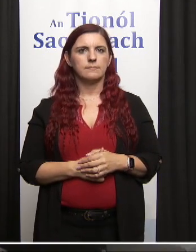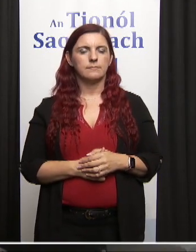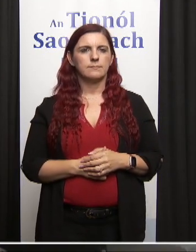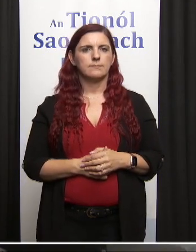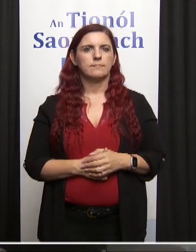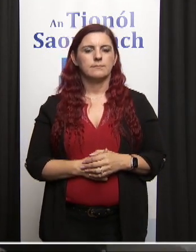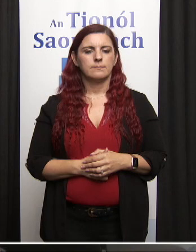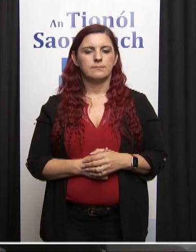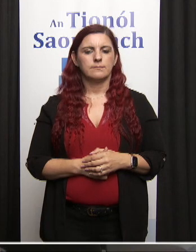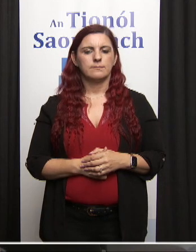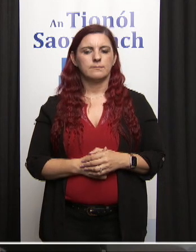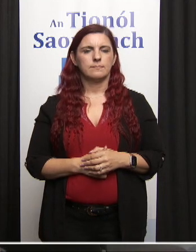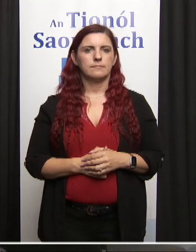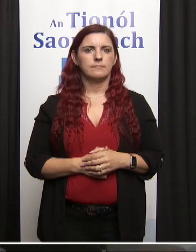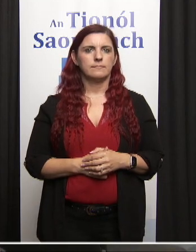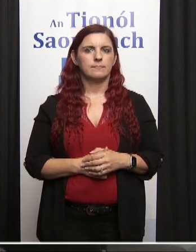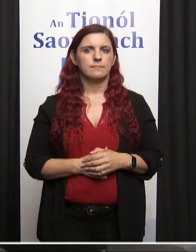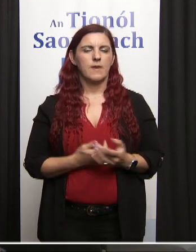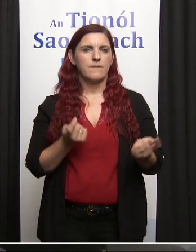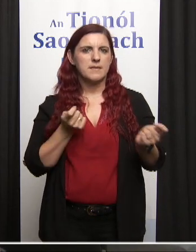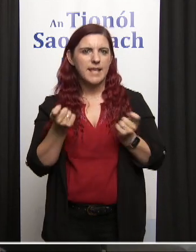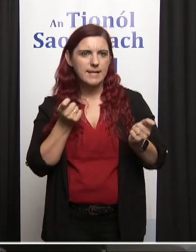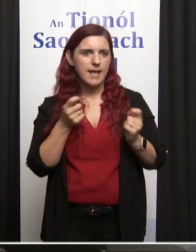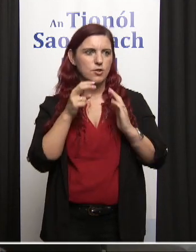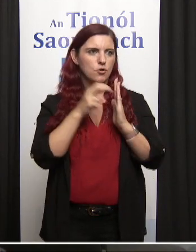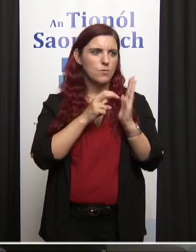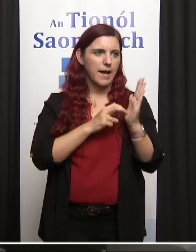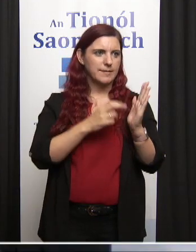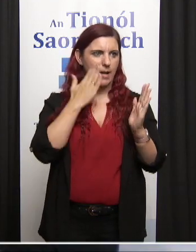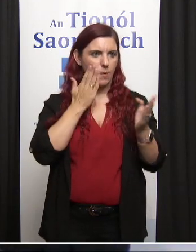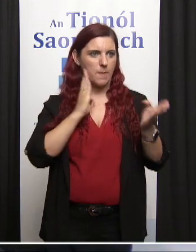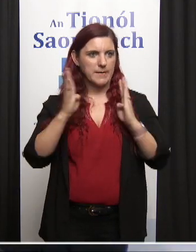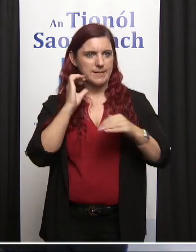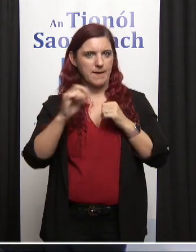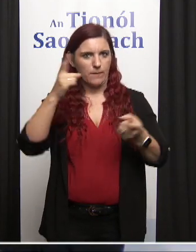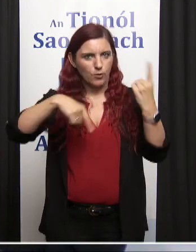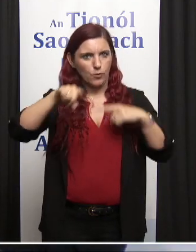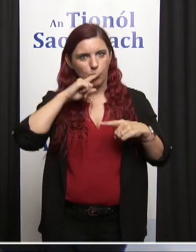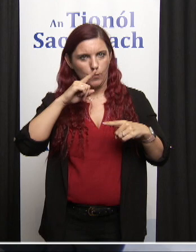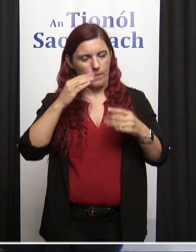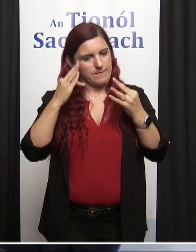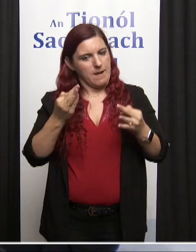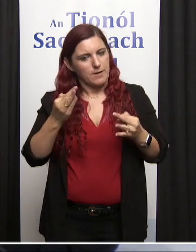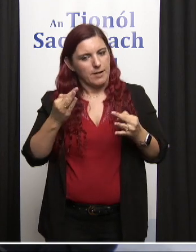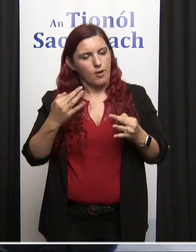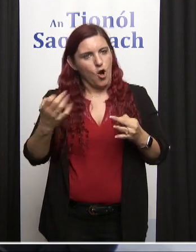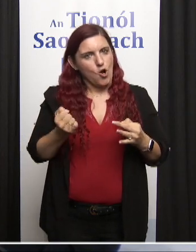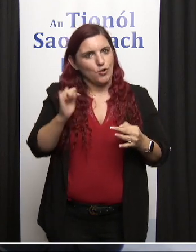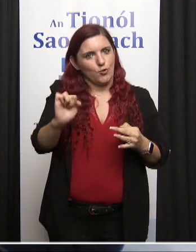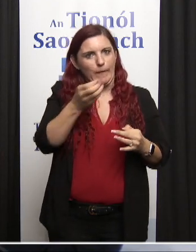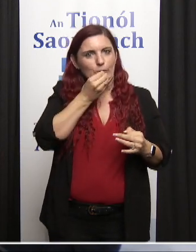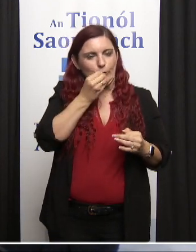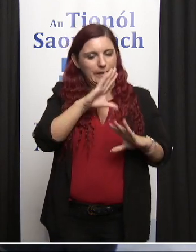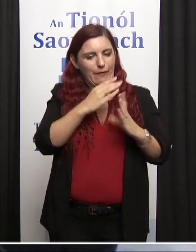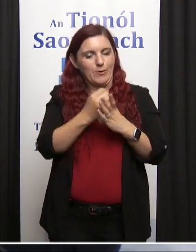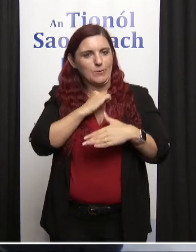To the facilitators and note takers, it's been a busy day for you. You certainly earned your corn and your